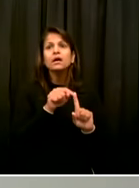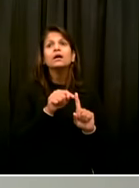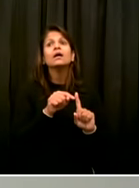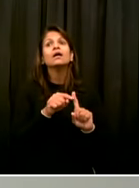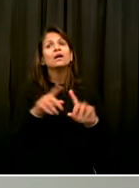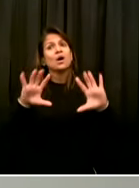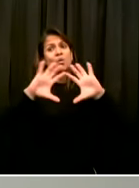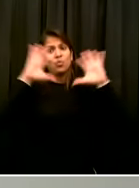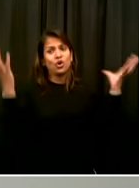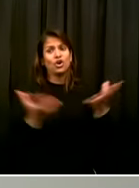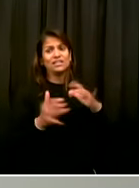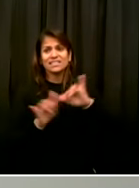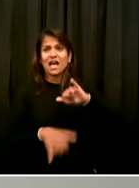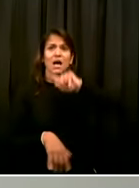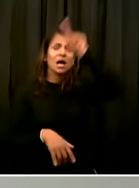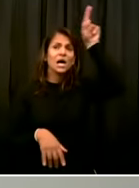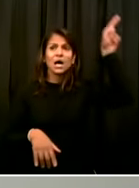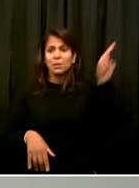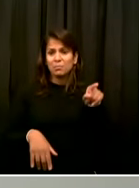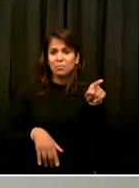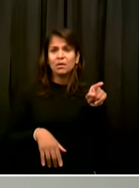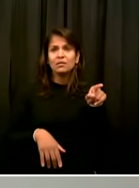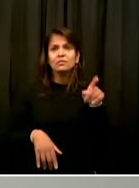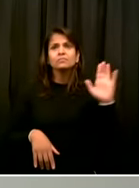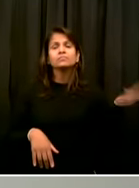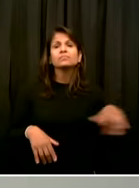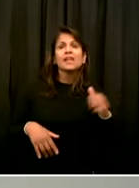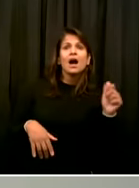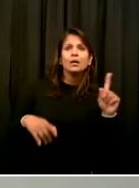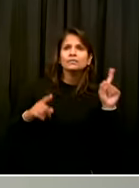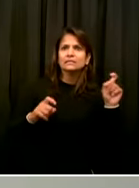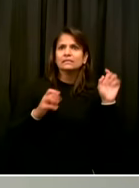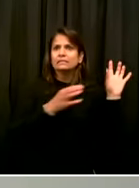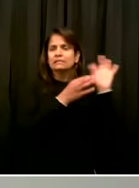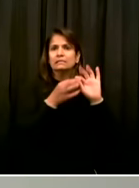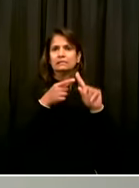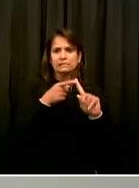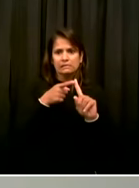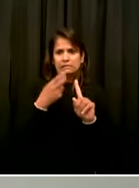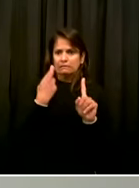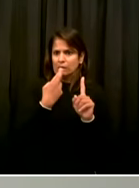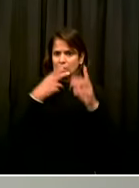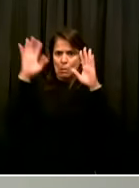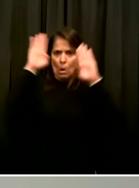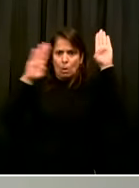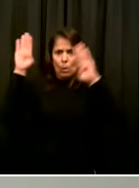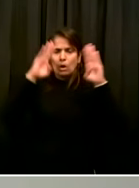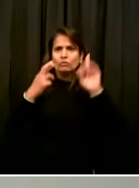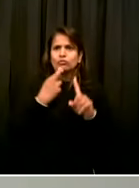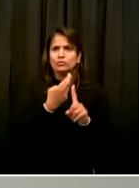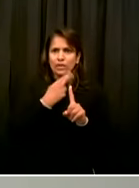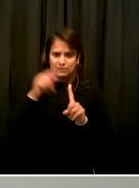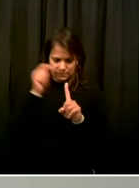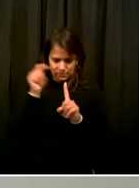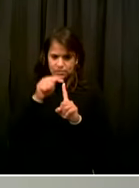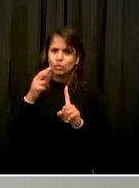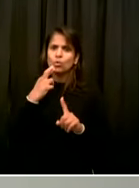they took? It's to limit indoor dining in restaurants. So we are really watching what's going on around the world.